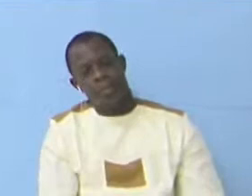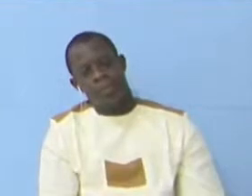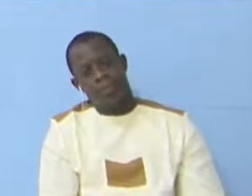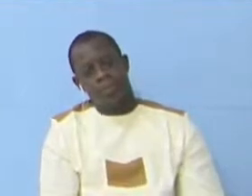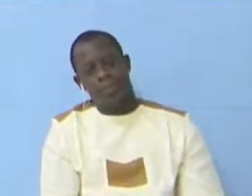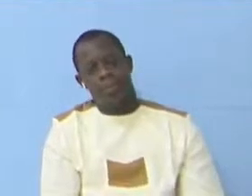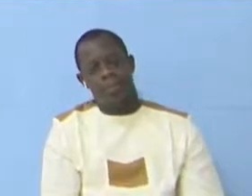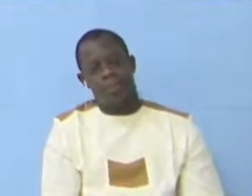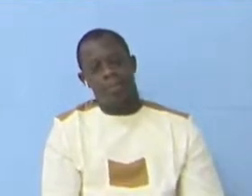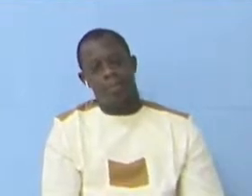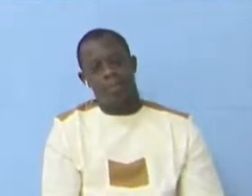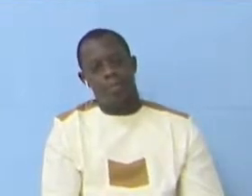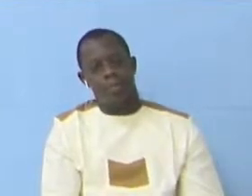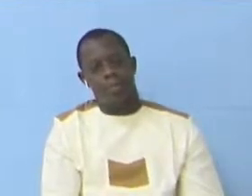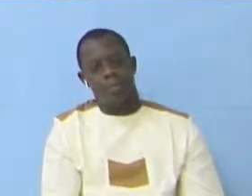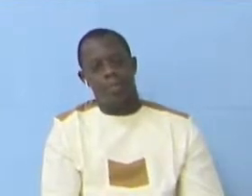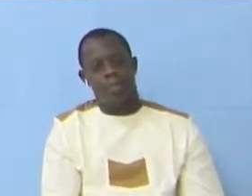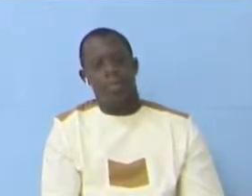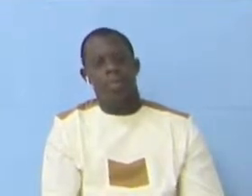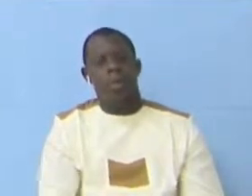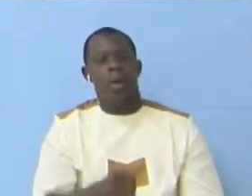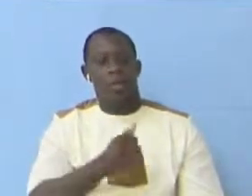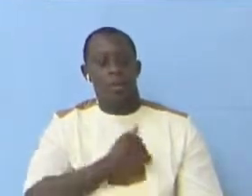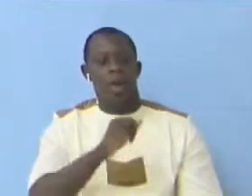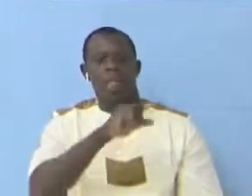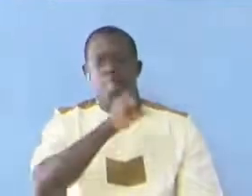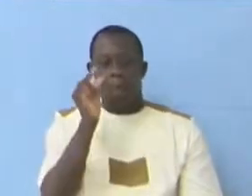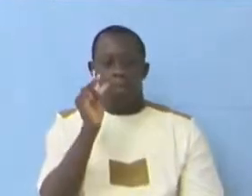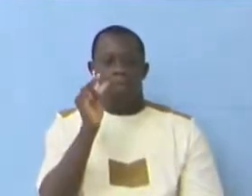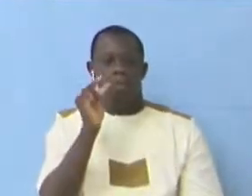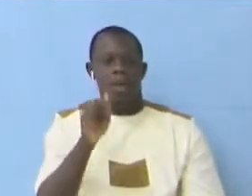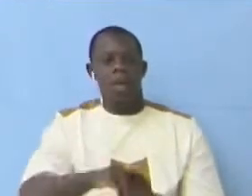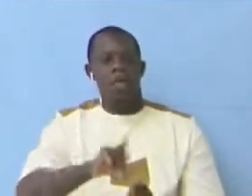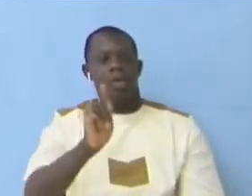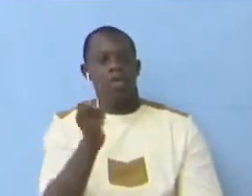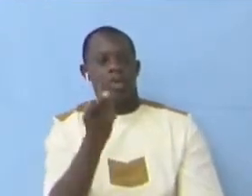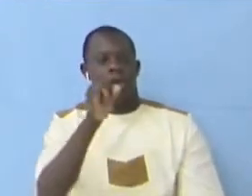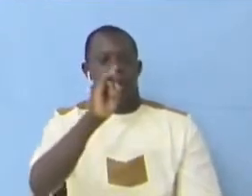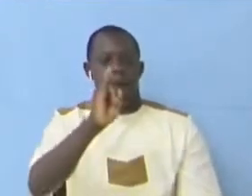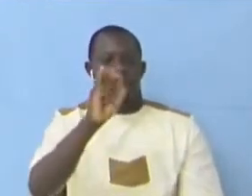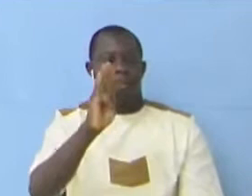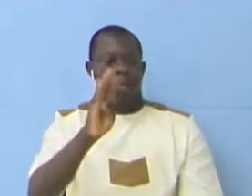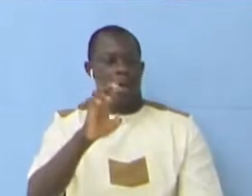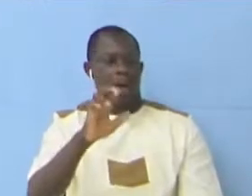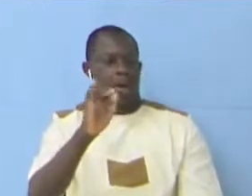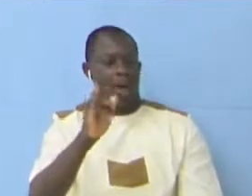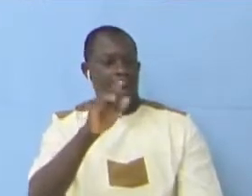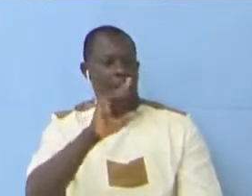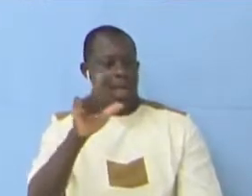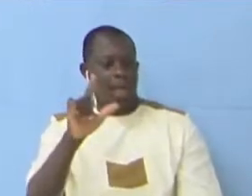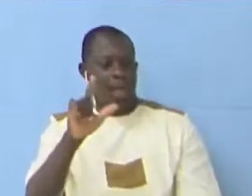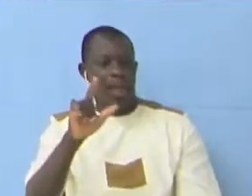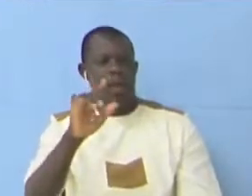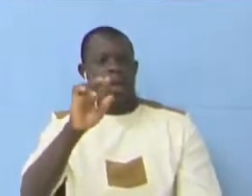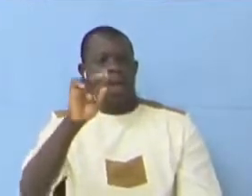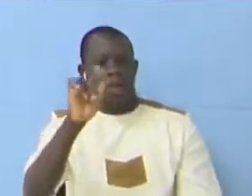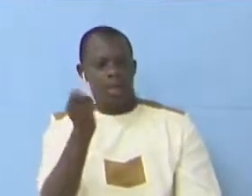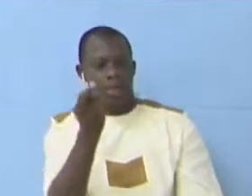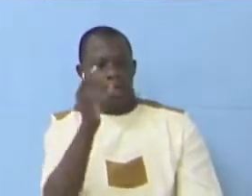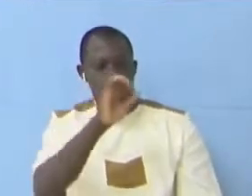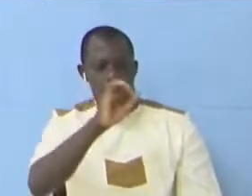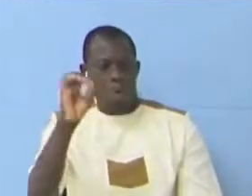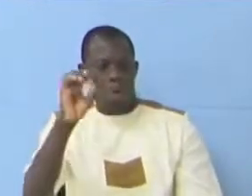dëkk. My names are Jibril Ngur MT Seka.